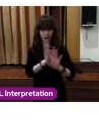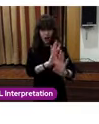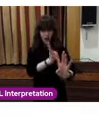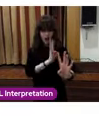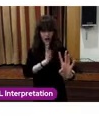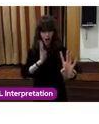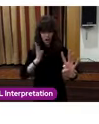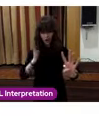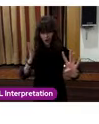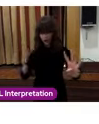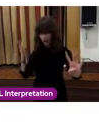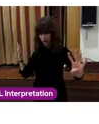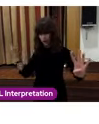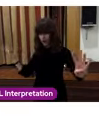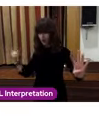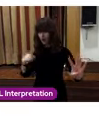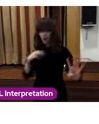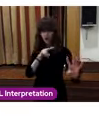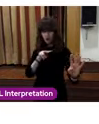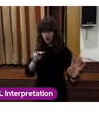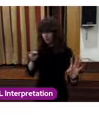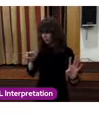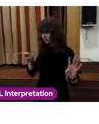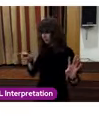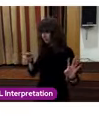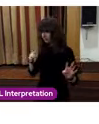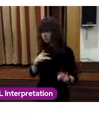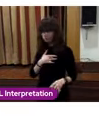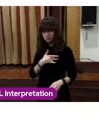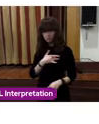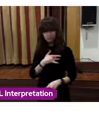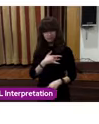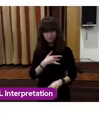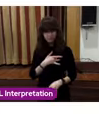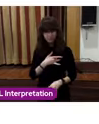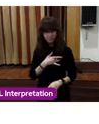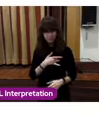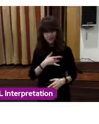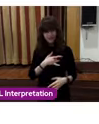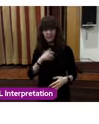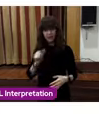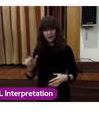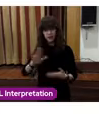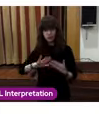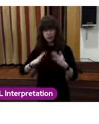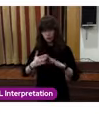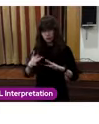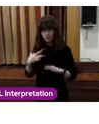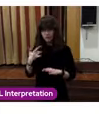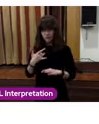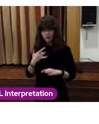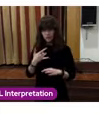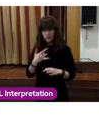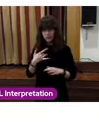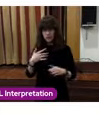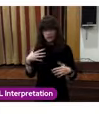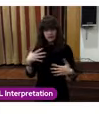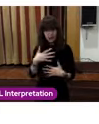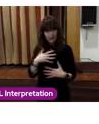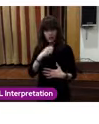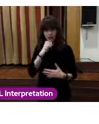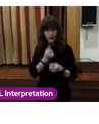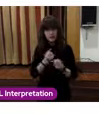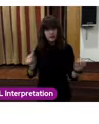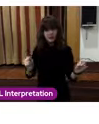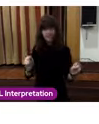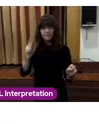heart because, if that's what you feel that what you need, that's what you feel what you need, but no one should feel that they need